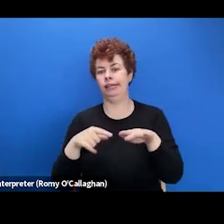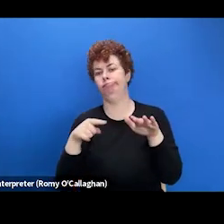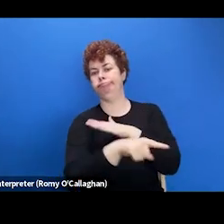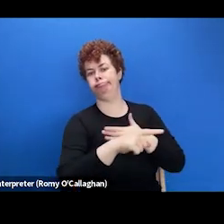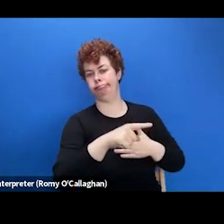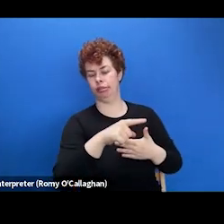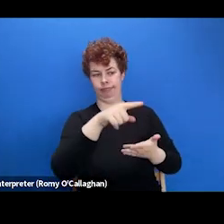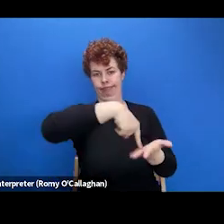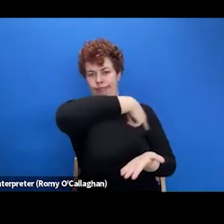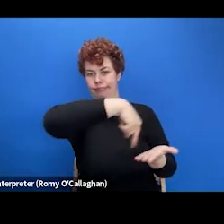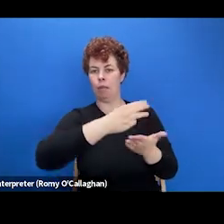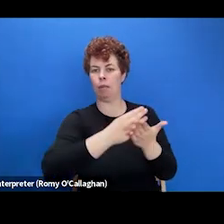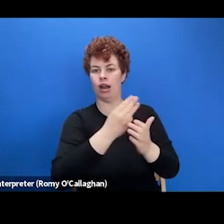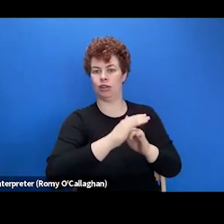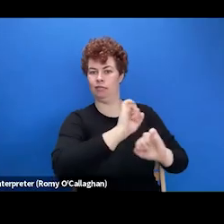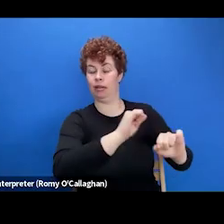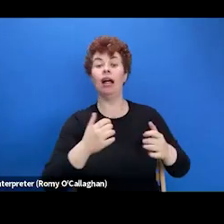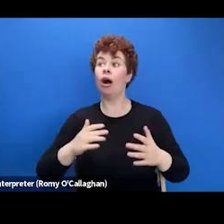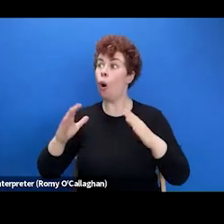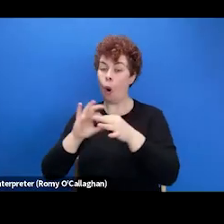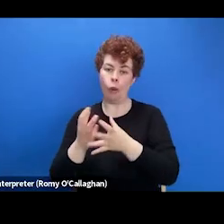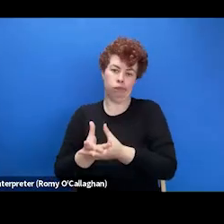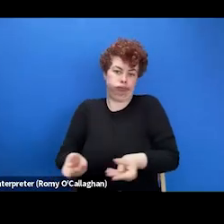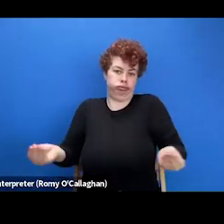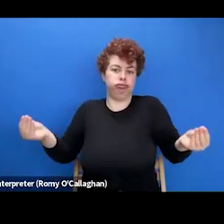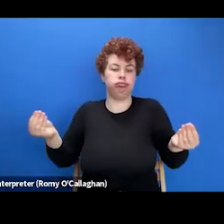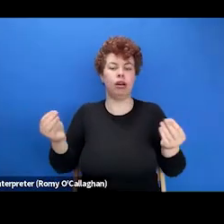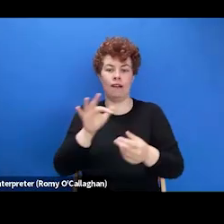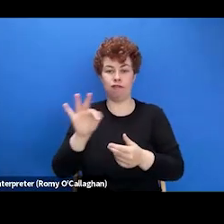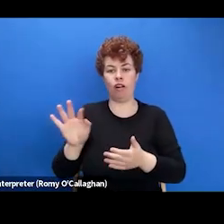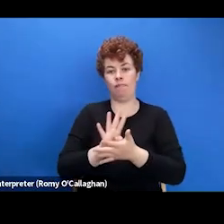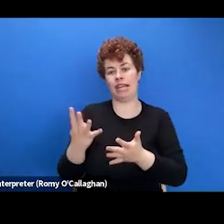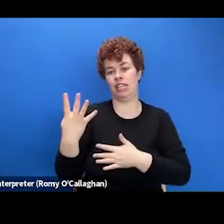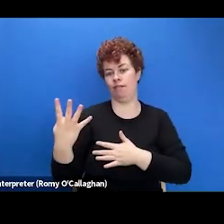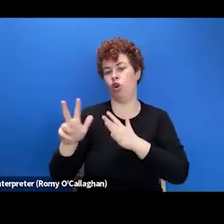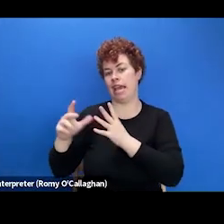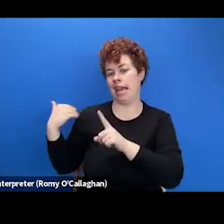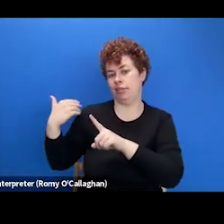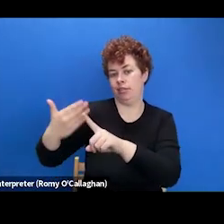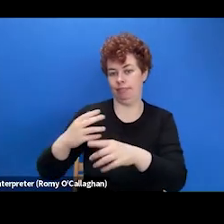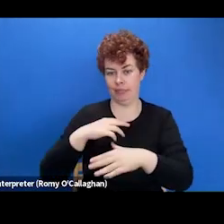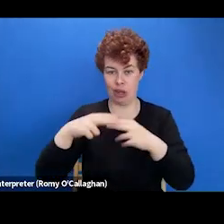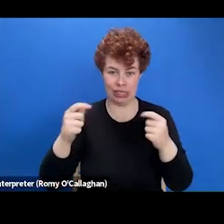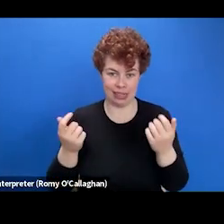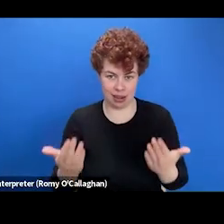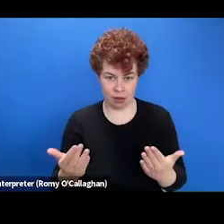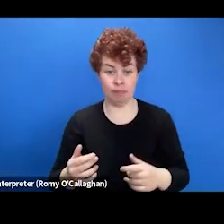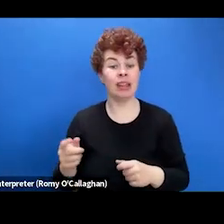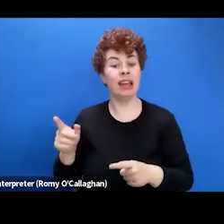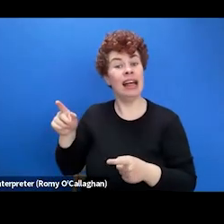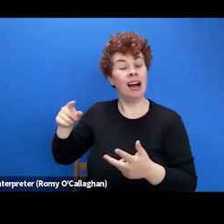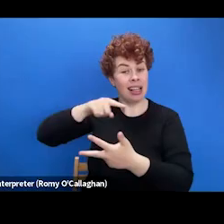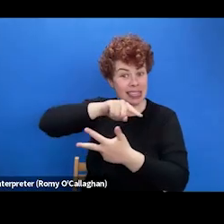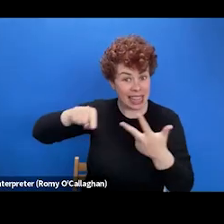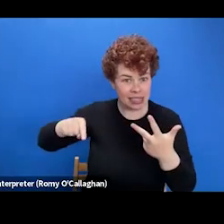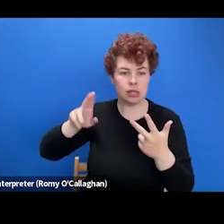displaced and uprooted by Israel from 1948 onwards. All of this, you can see some of the